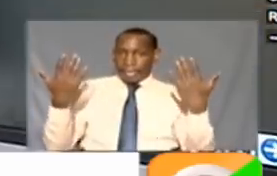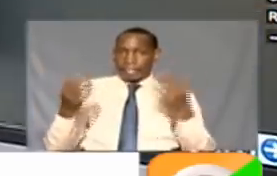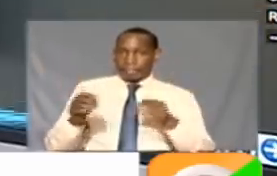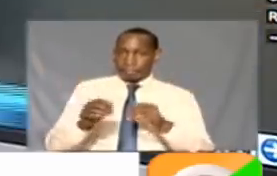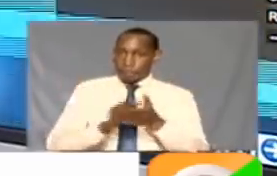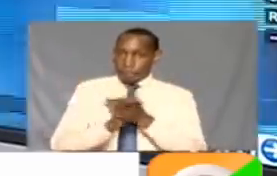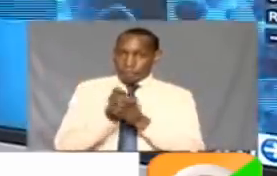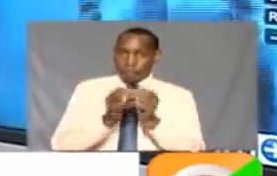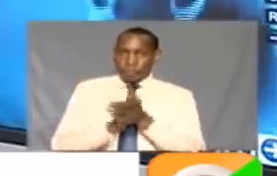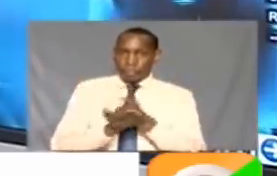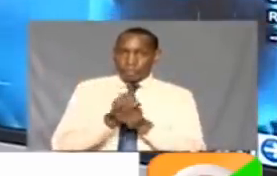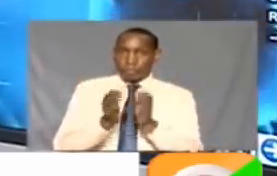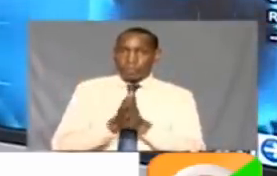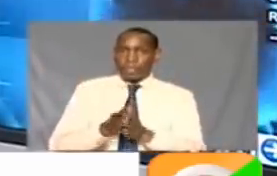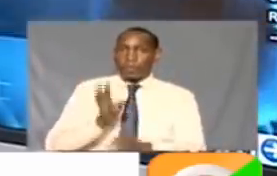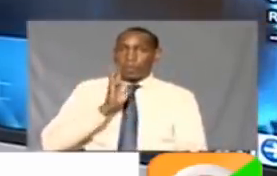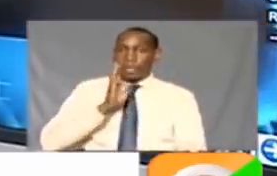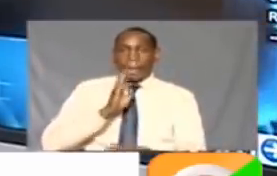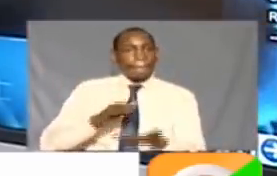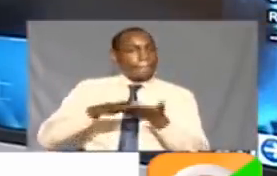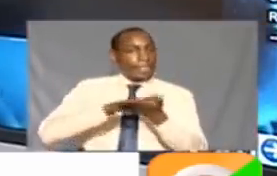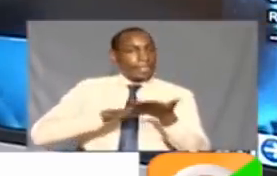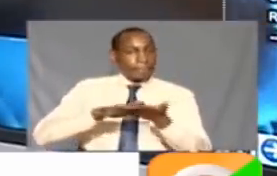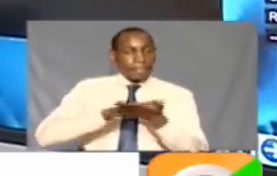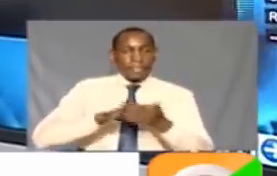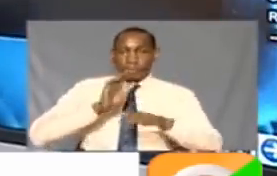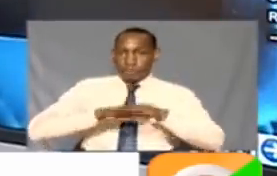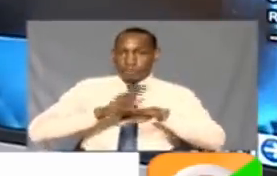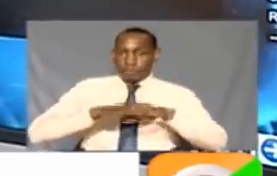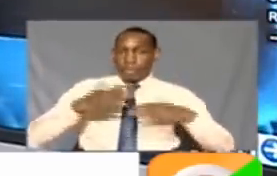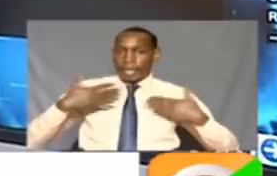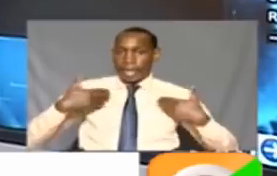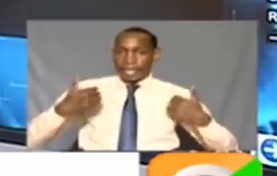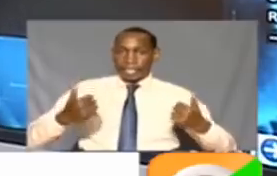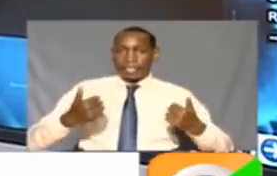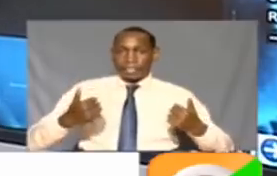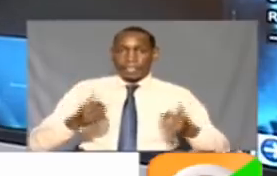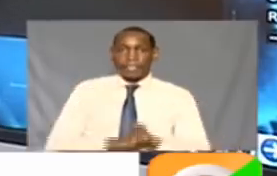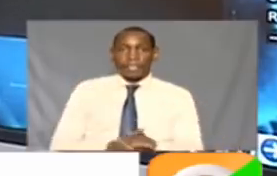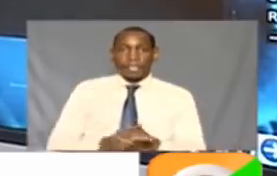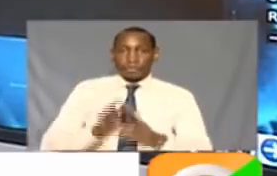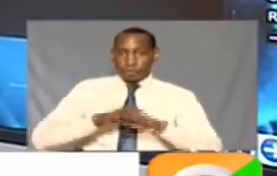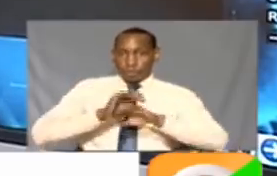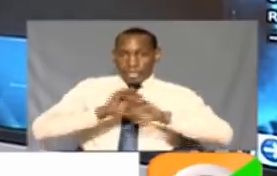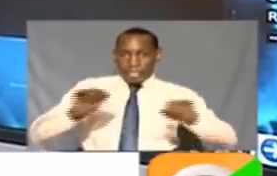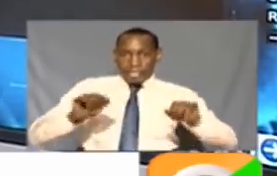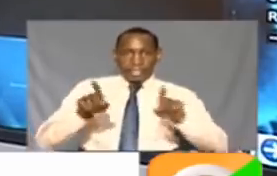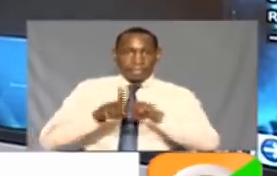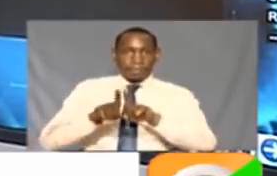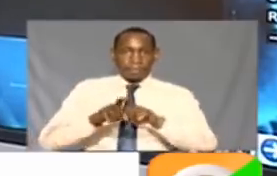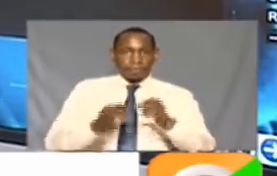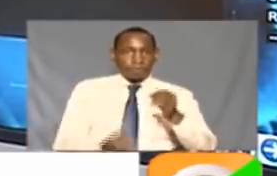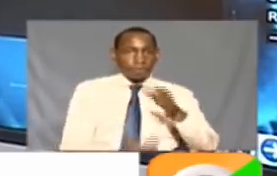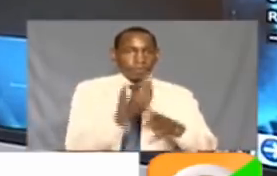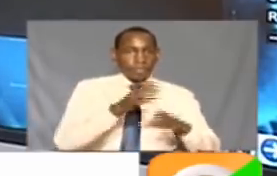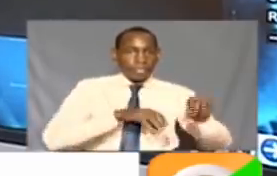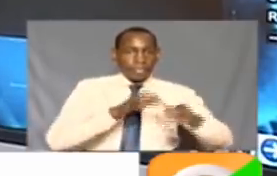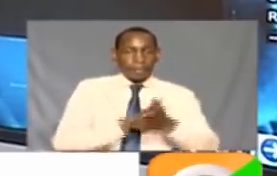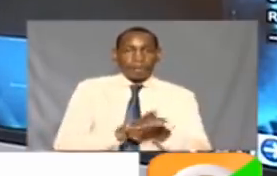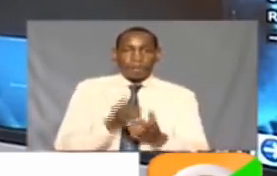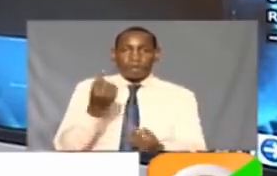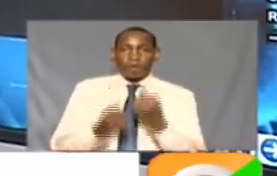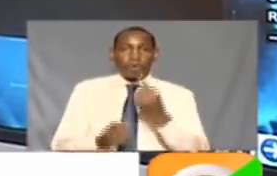with soap and water. These are just the basics of good hygiene. Here's another one, because we said it originates in animals. Cook